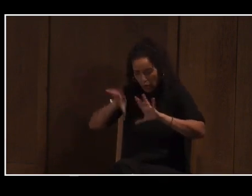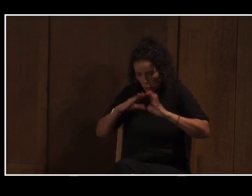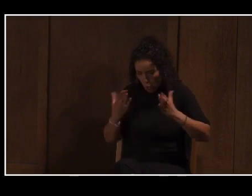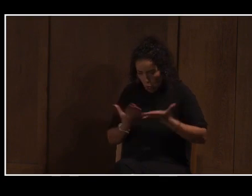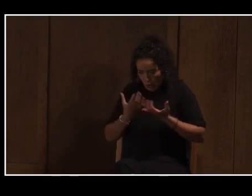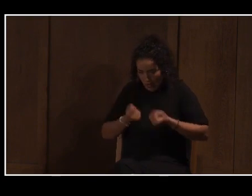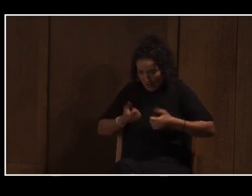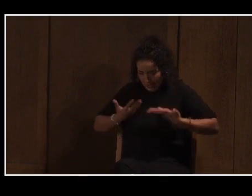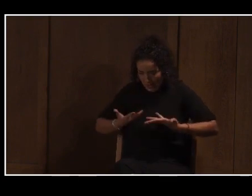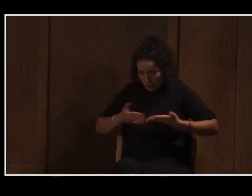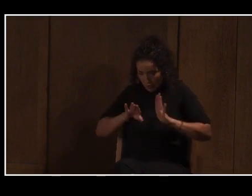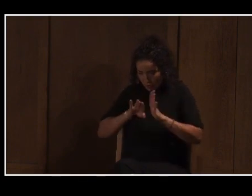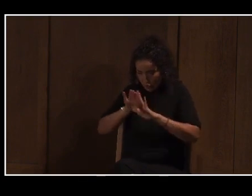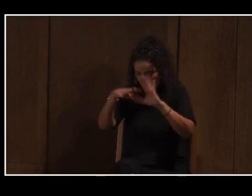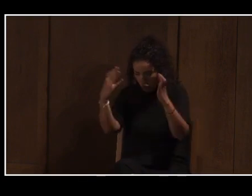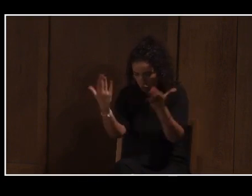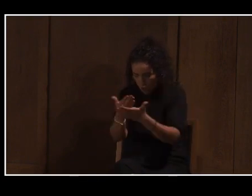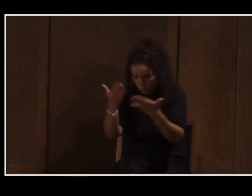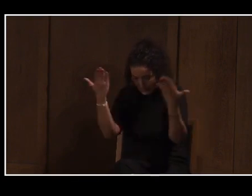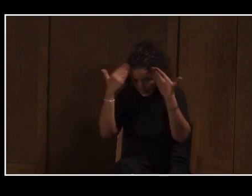exploring, I think is incredibly important.